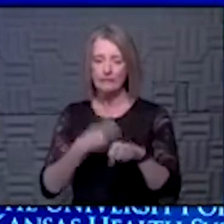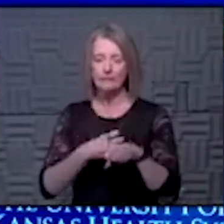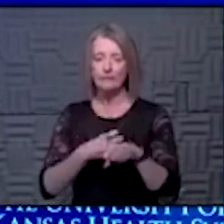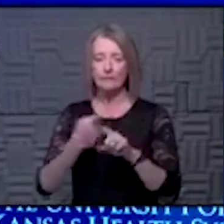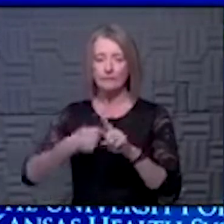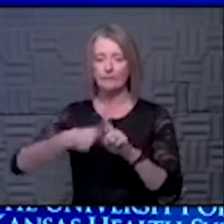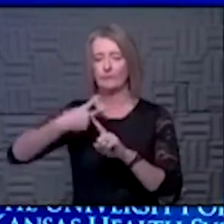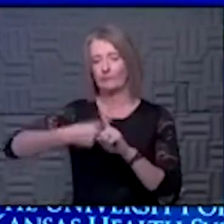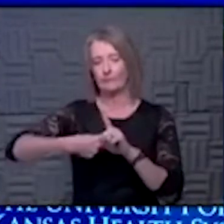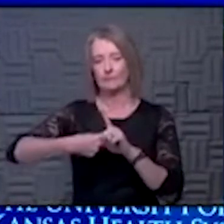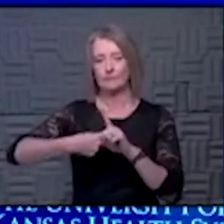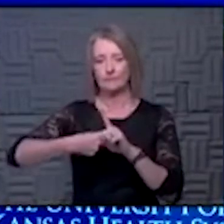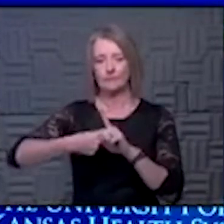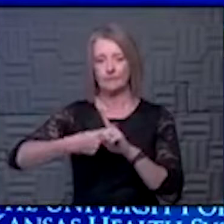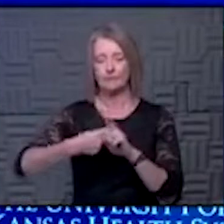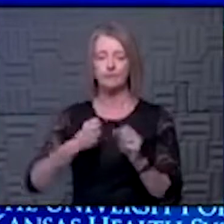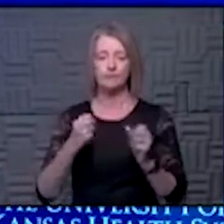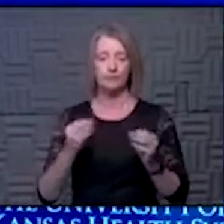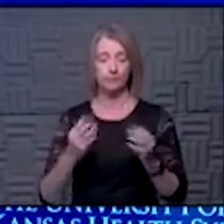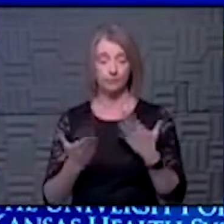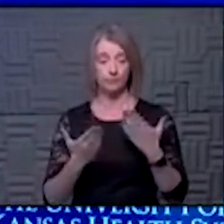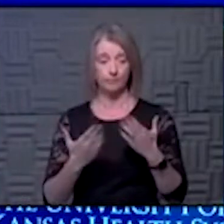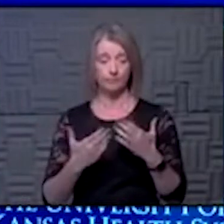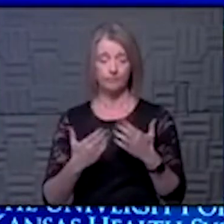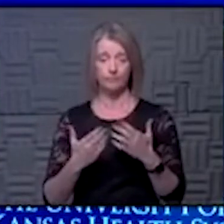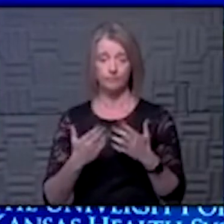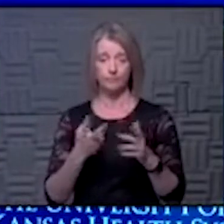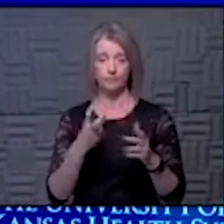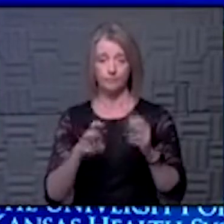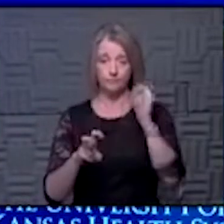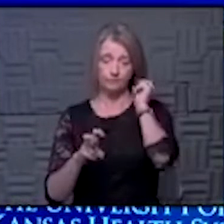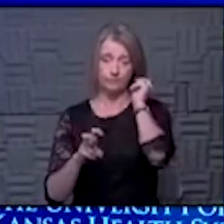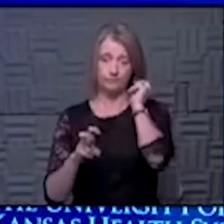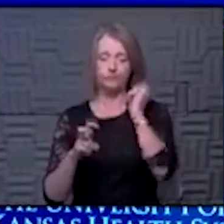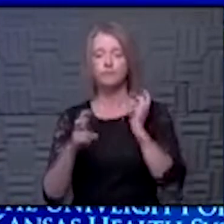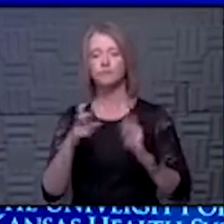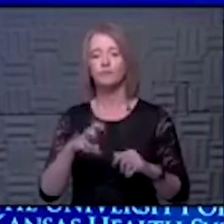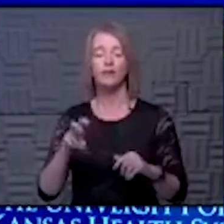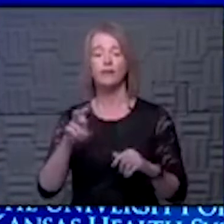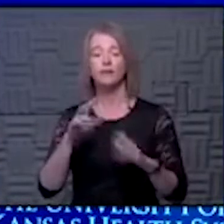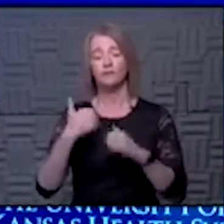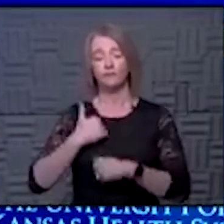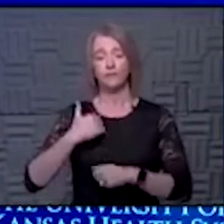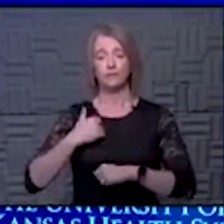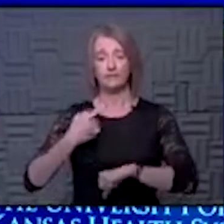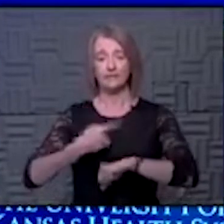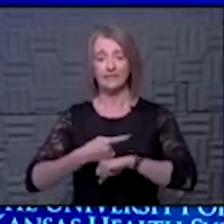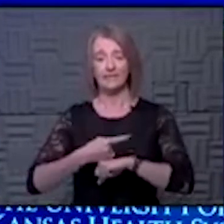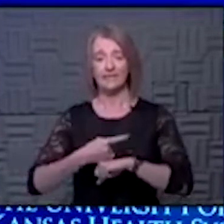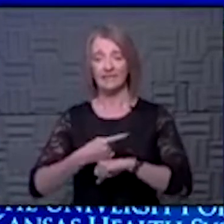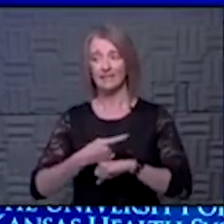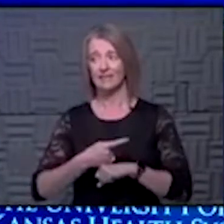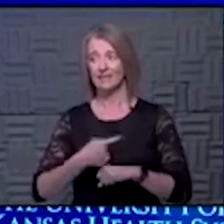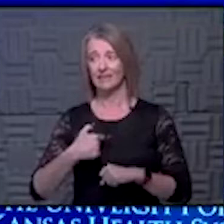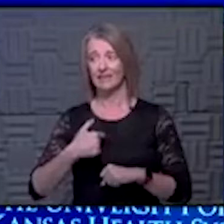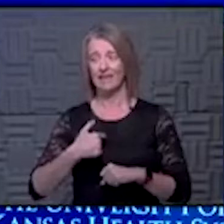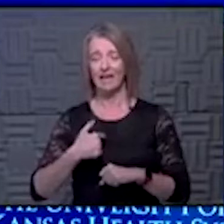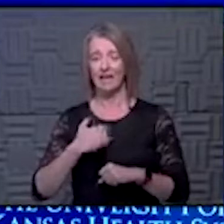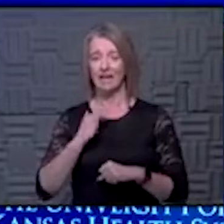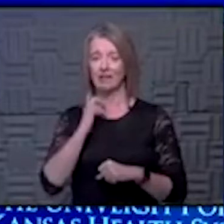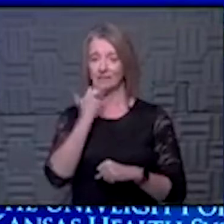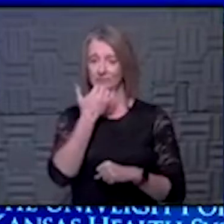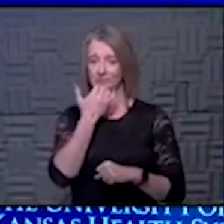several months. And so maybe I'll transition here with a fun fact about Veterans Day, which I was